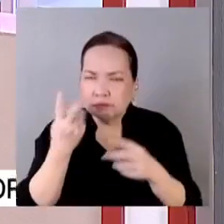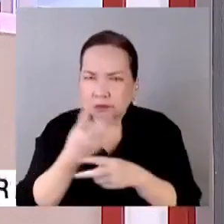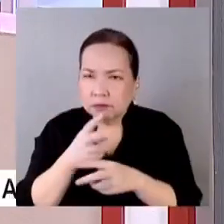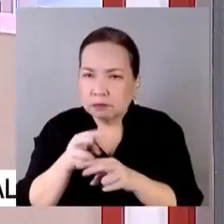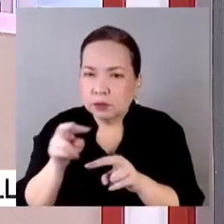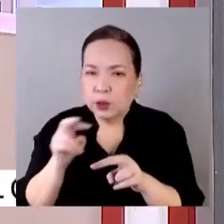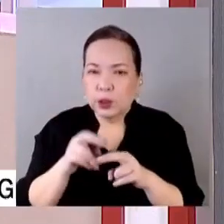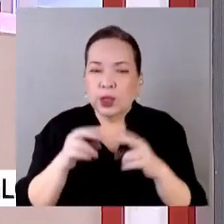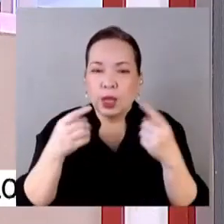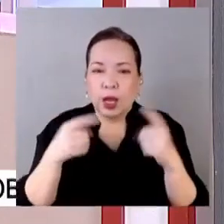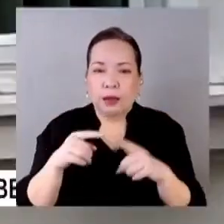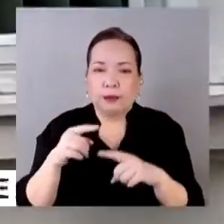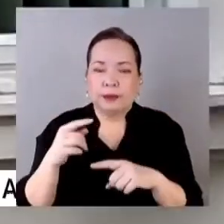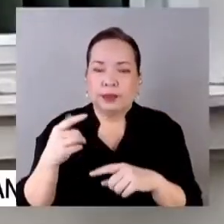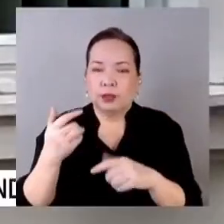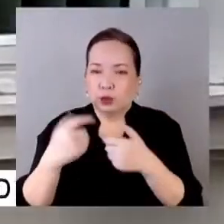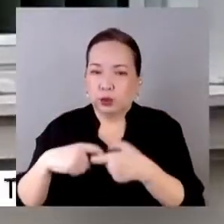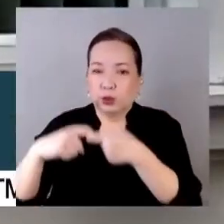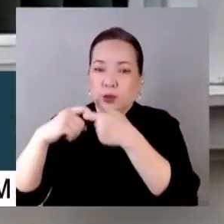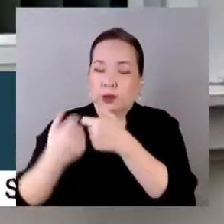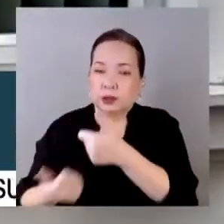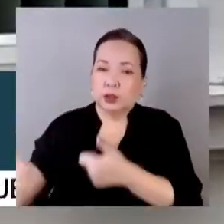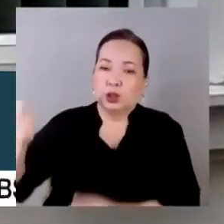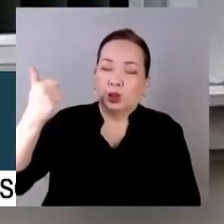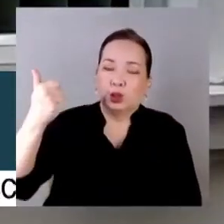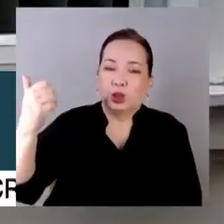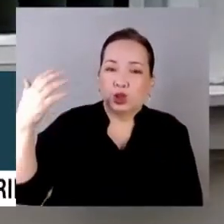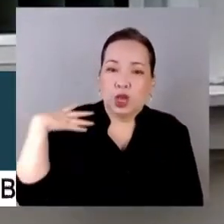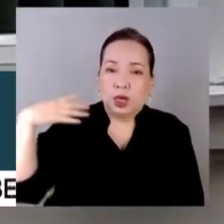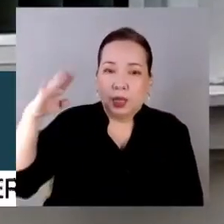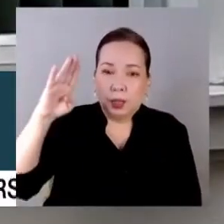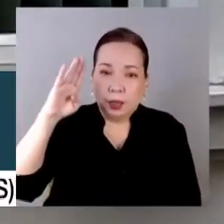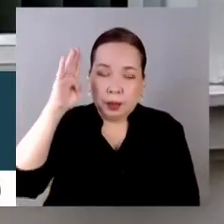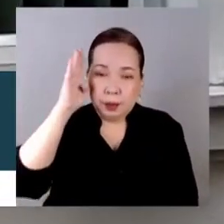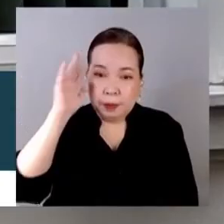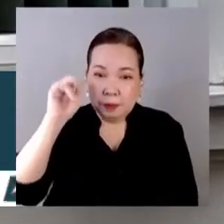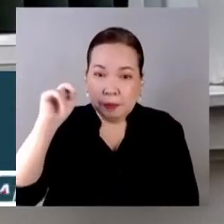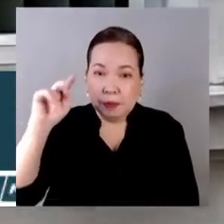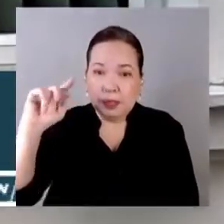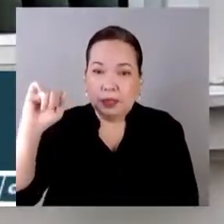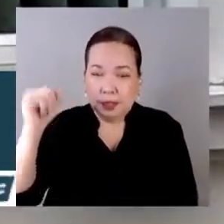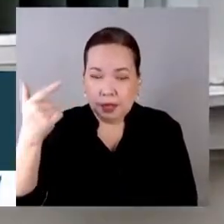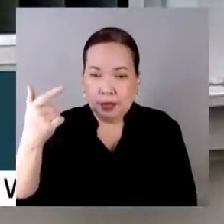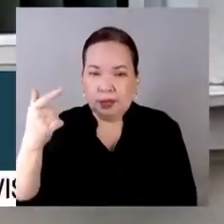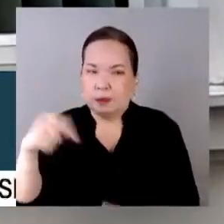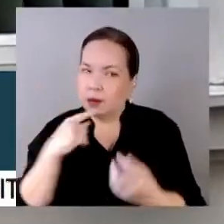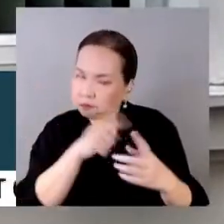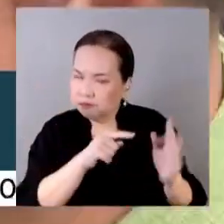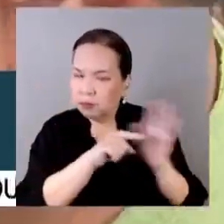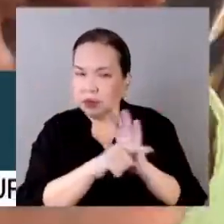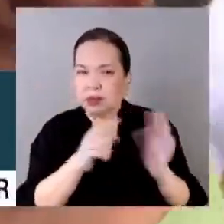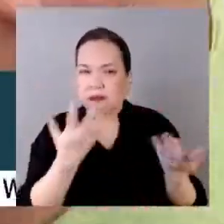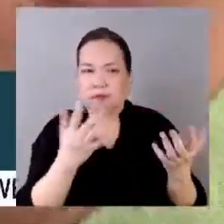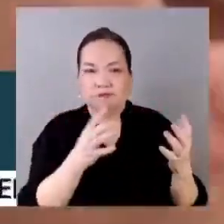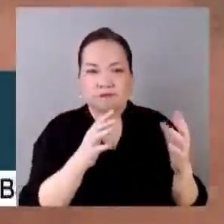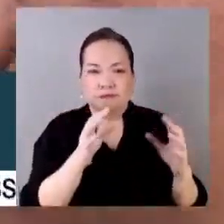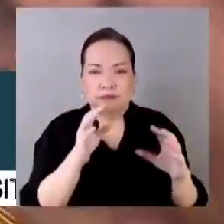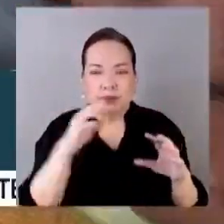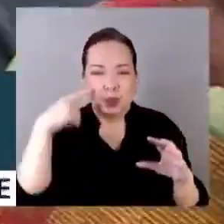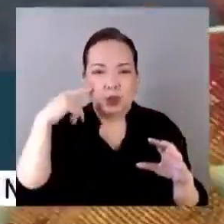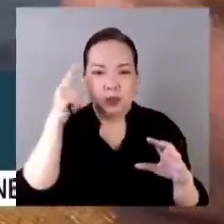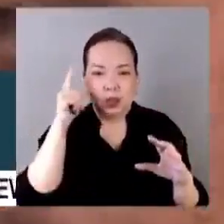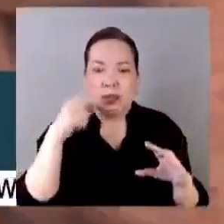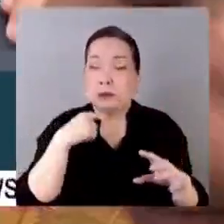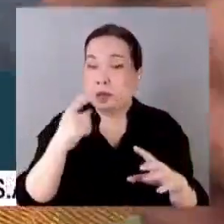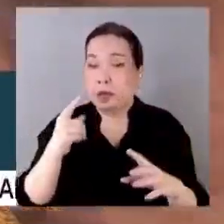killing and that of Bilibid inmate Jude Villamor. Justice Secretary Crispin Remulla said they have enough evidence to file the cases.